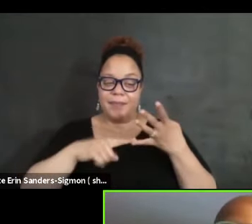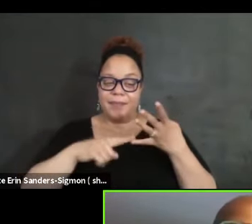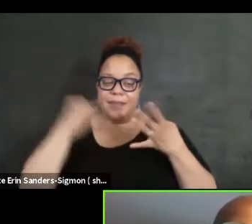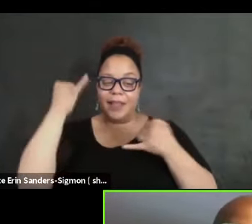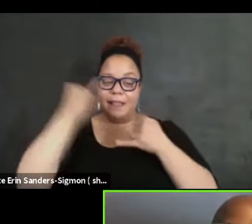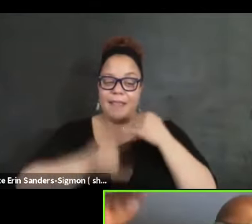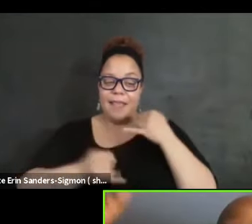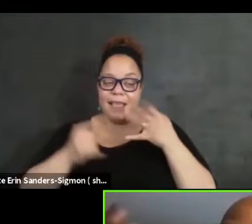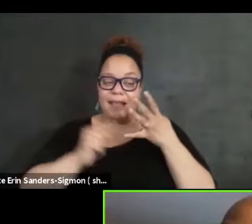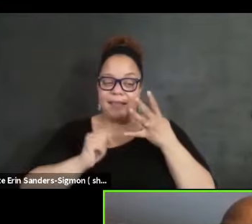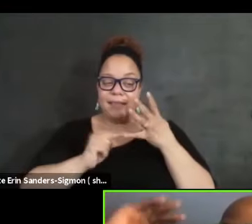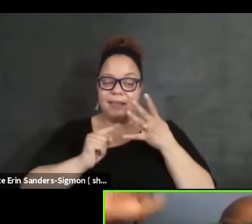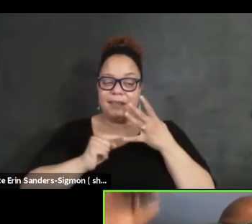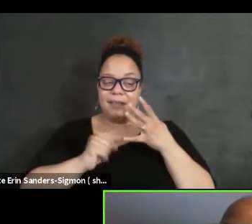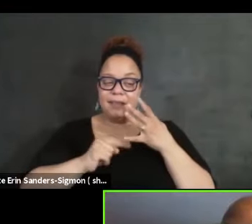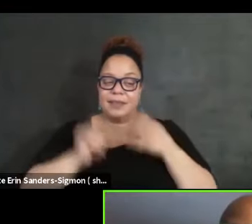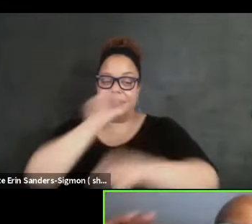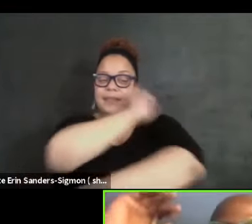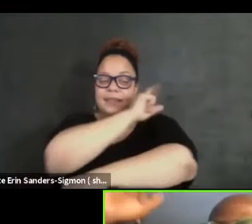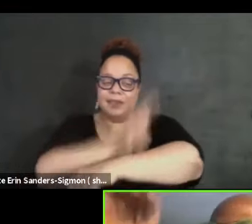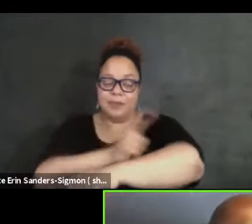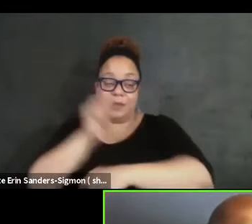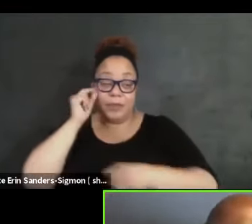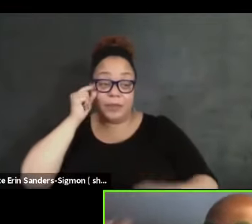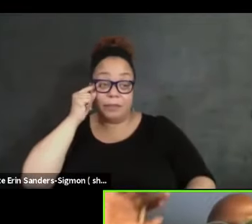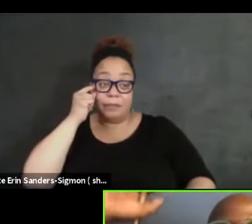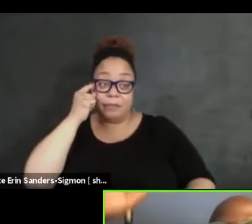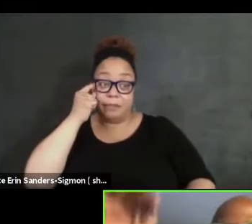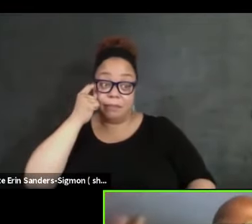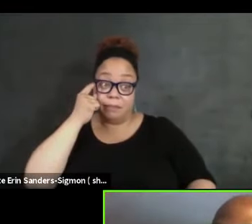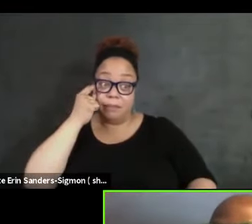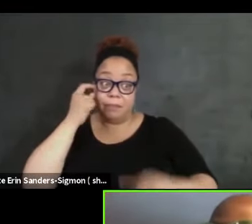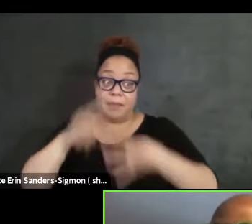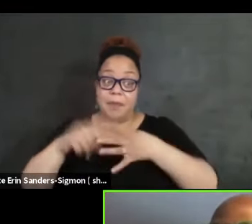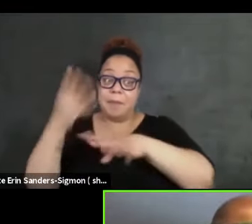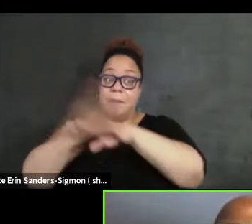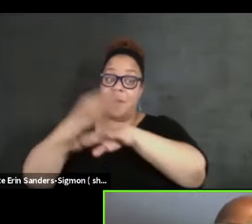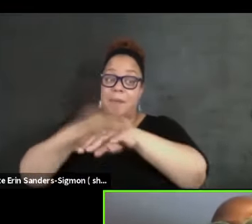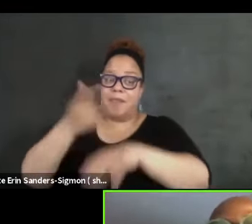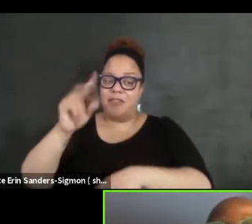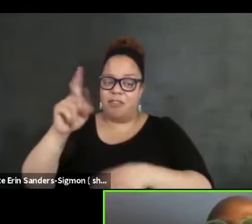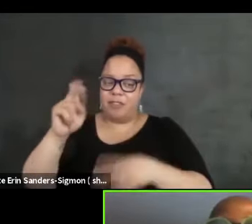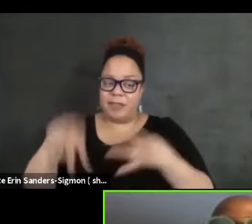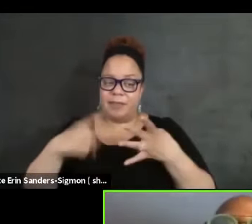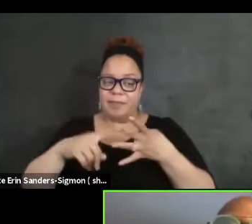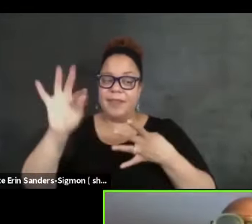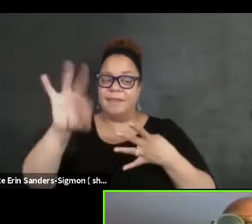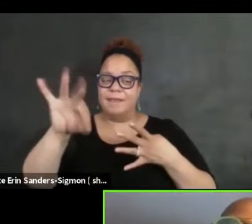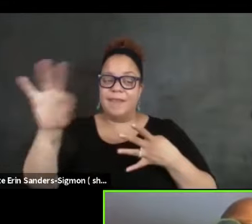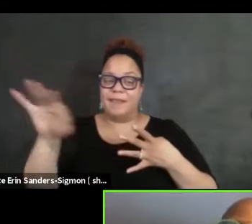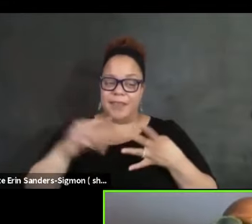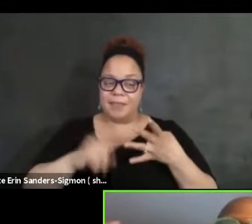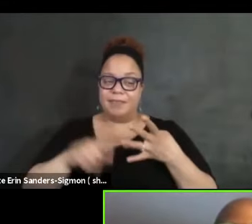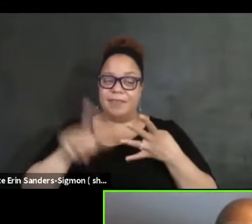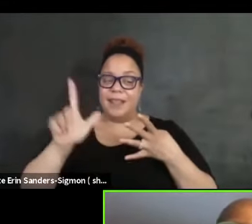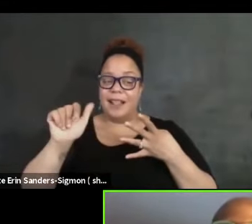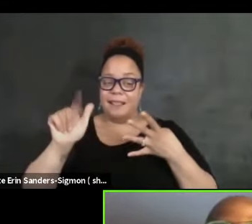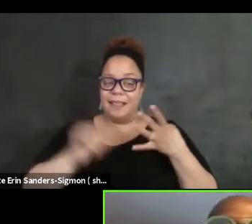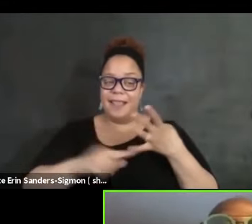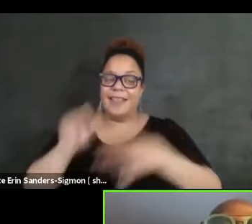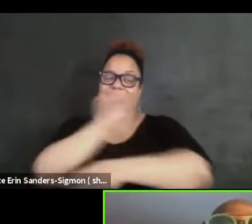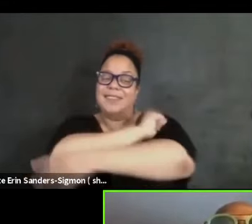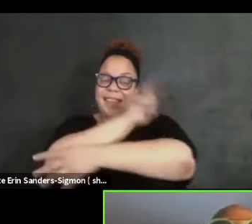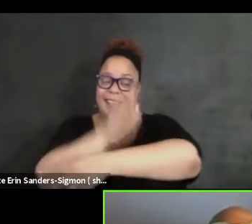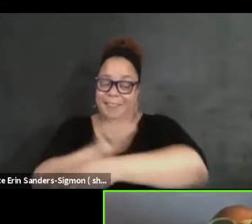hear from St. Louis. Miami Gardens, Fayetteville, LA, STL. So Fayetteville, you are on deck. Brave